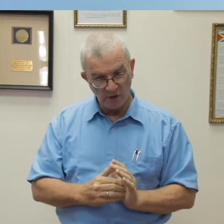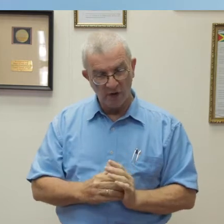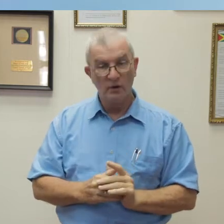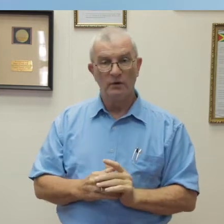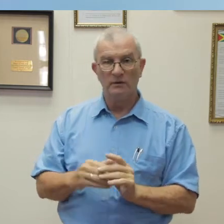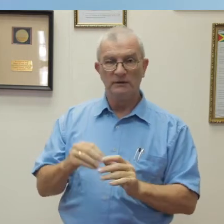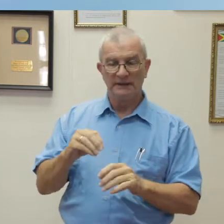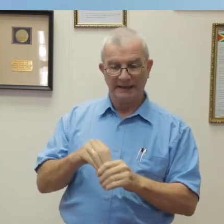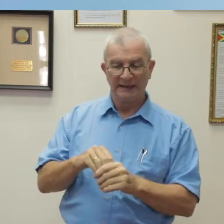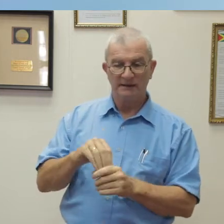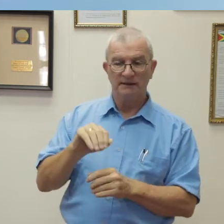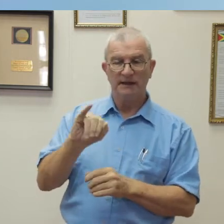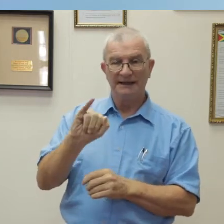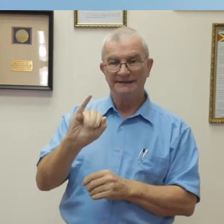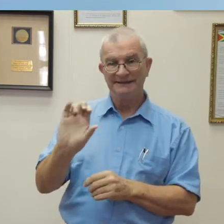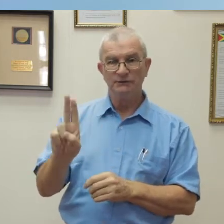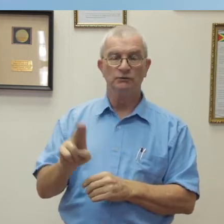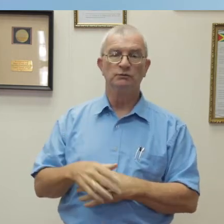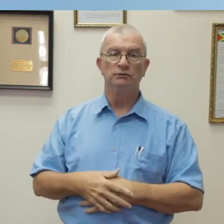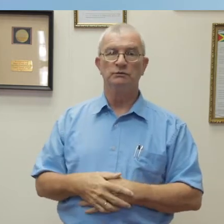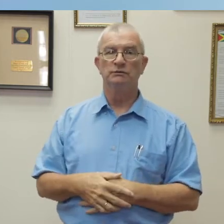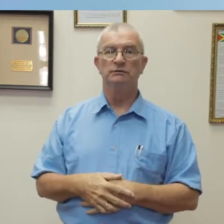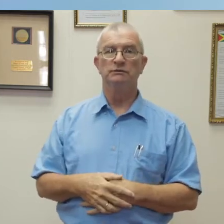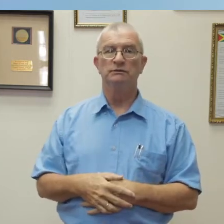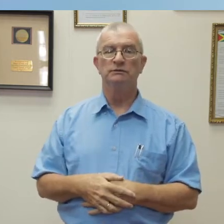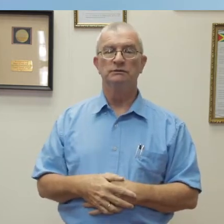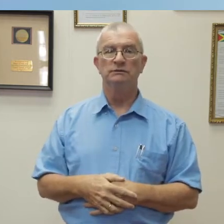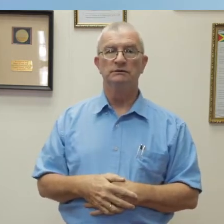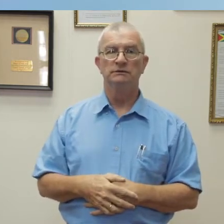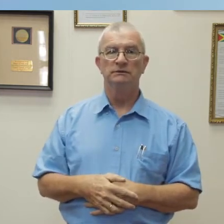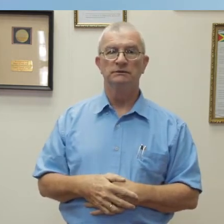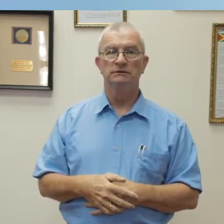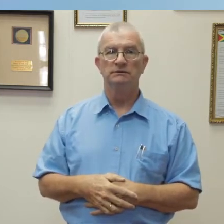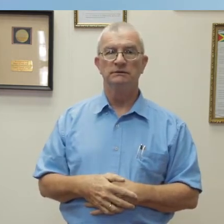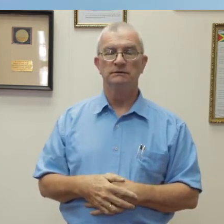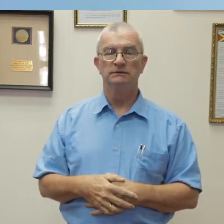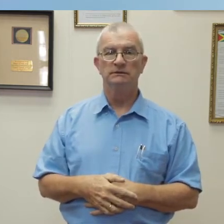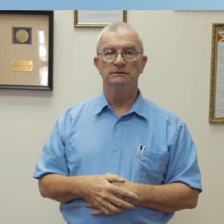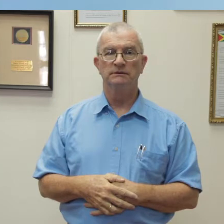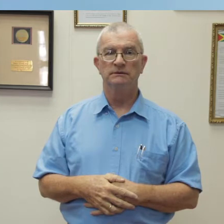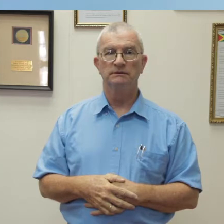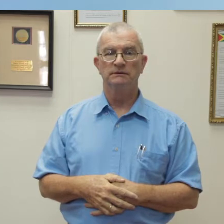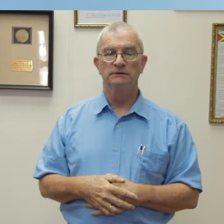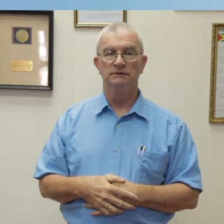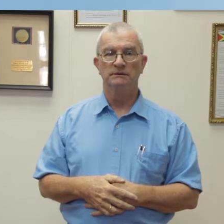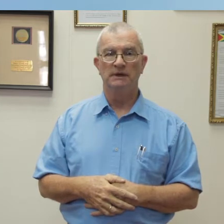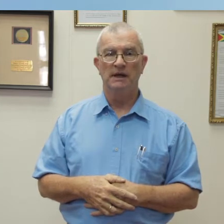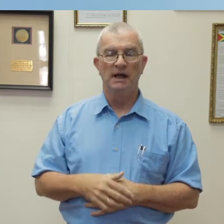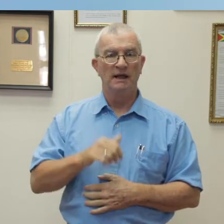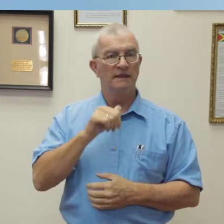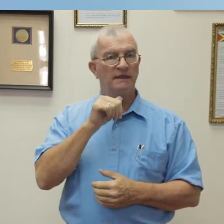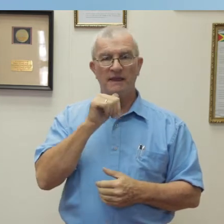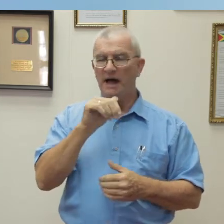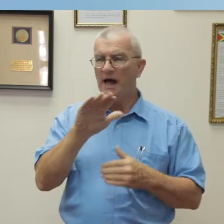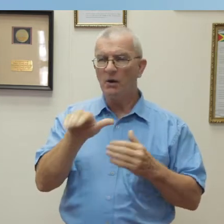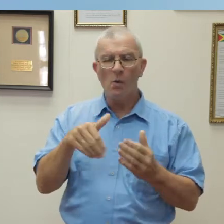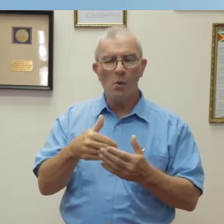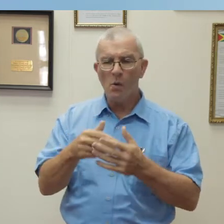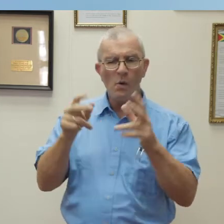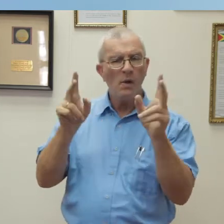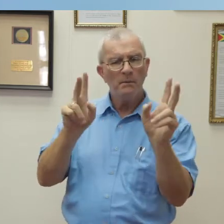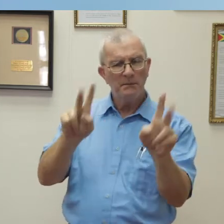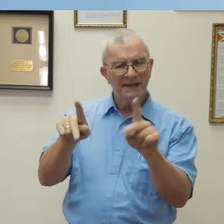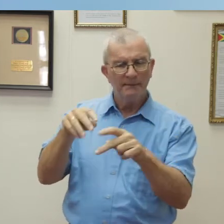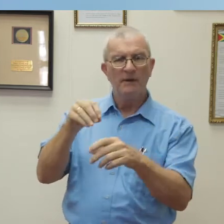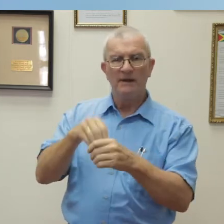the intensive care unit. Now, not all patients in the intensive care unit will